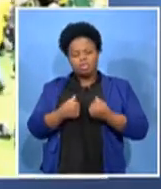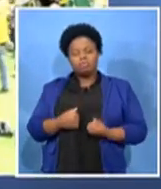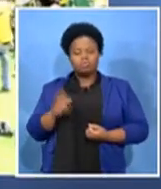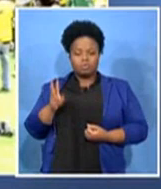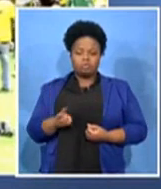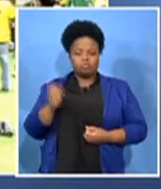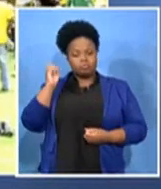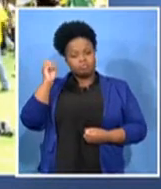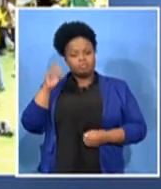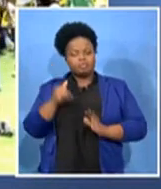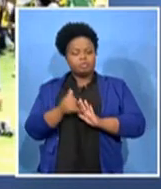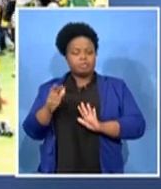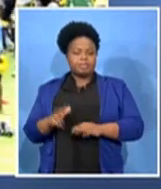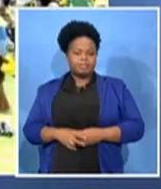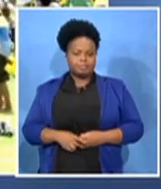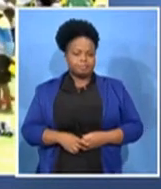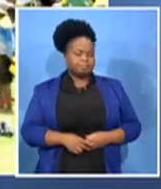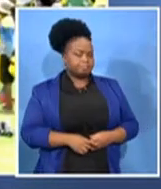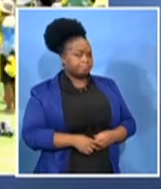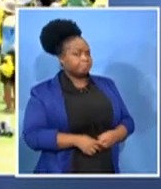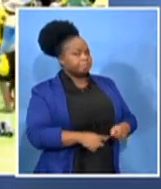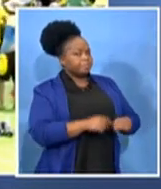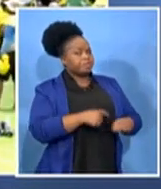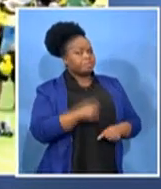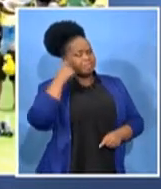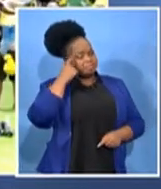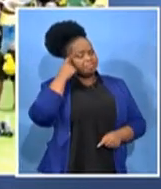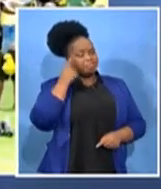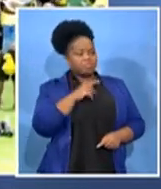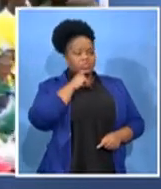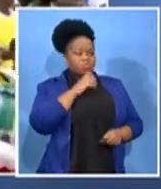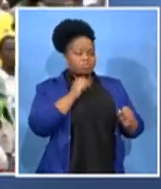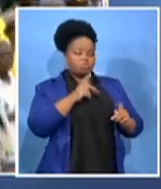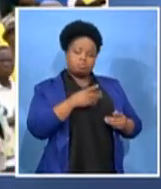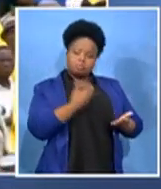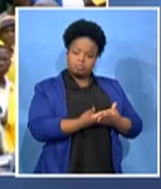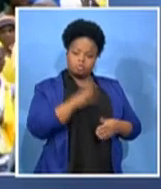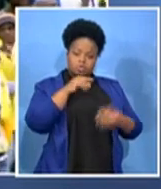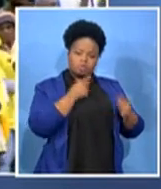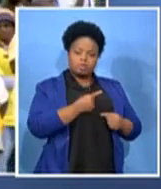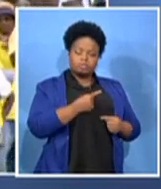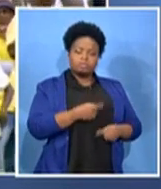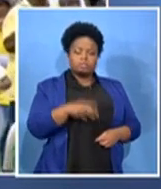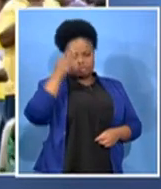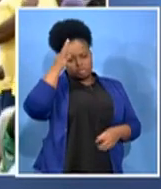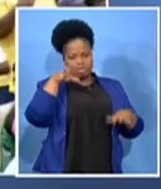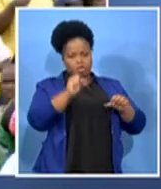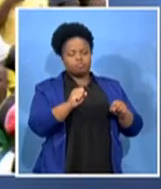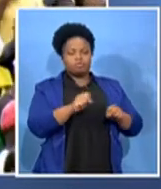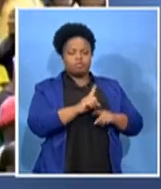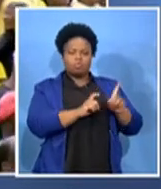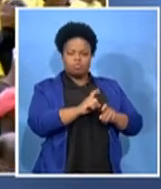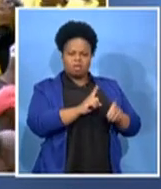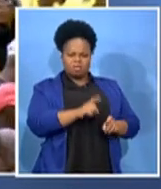also whether he would use this opportunity to speak about the State Capture Commission of Inquiry, considering that he himself would